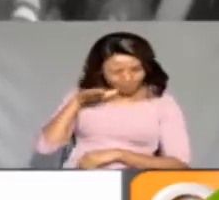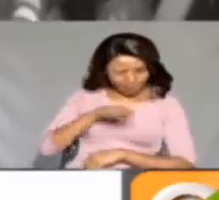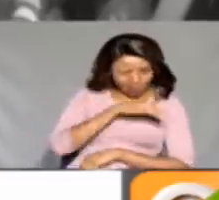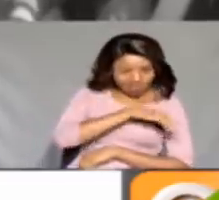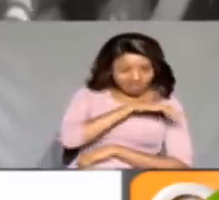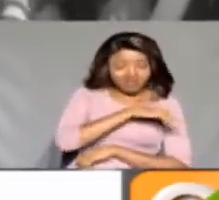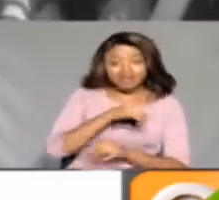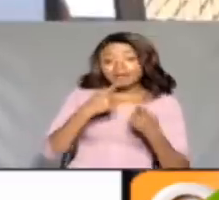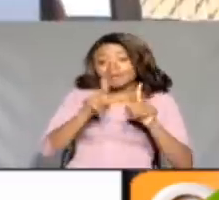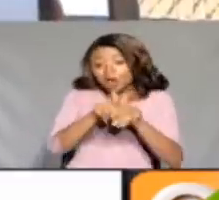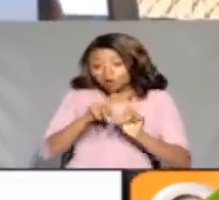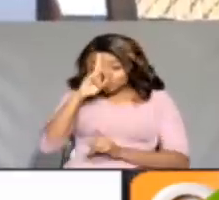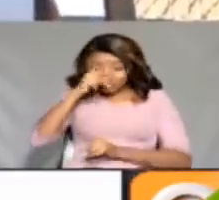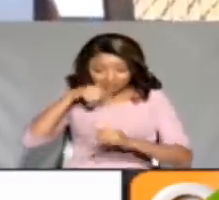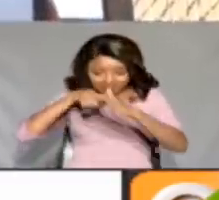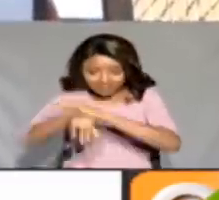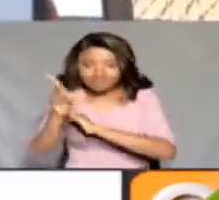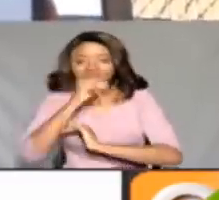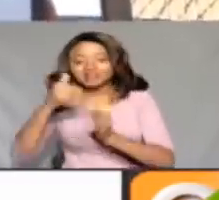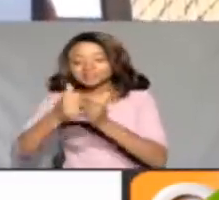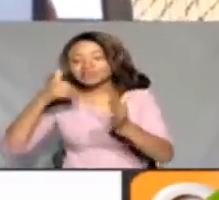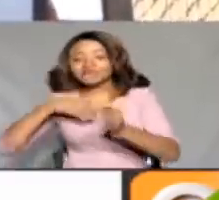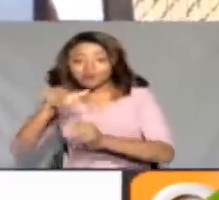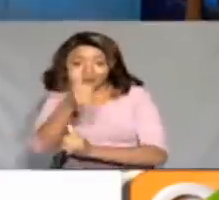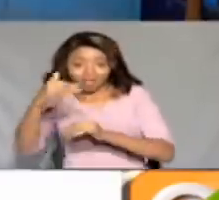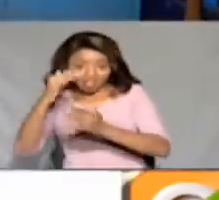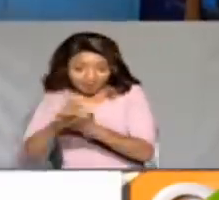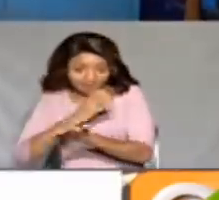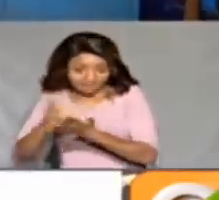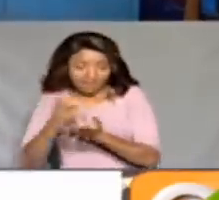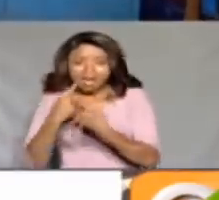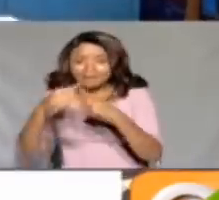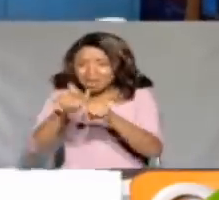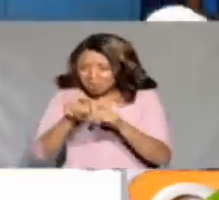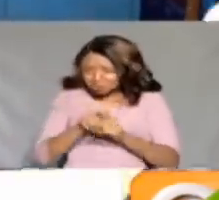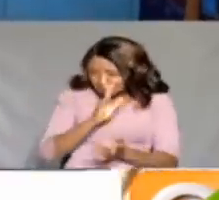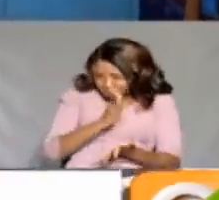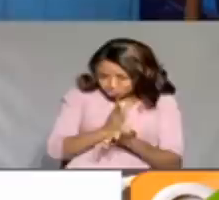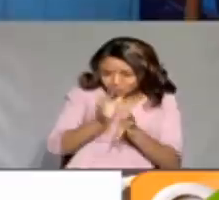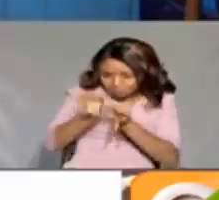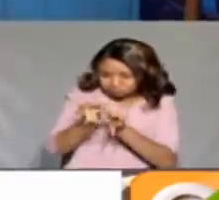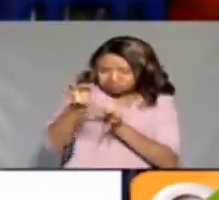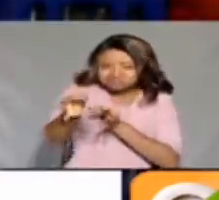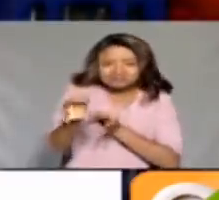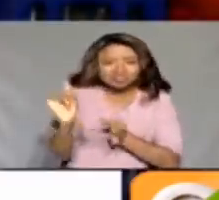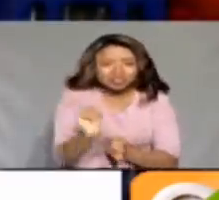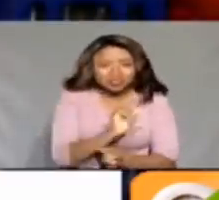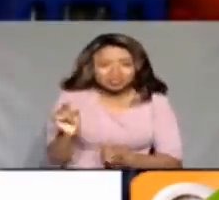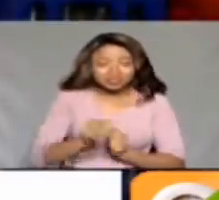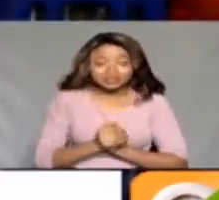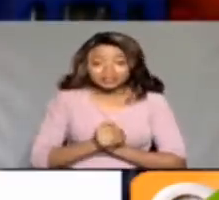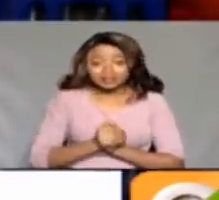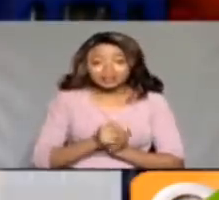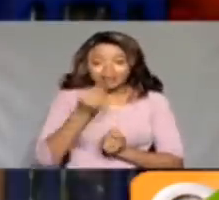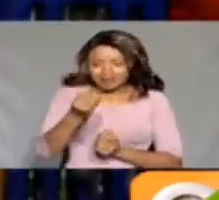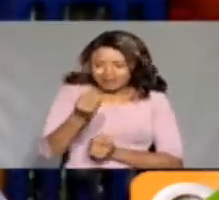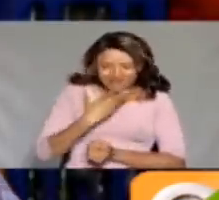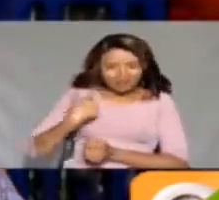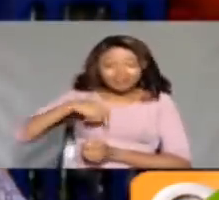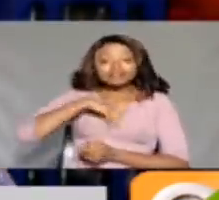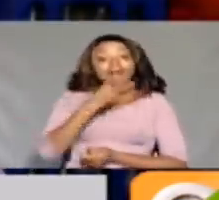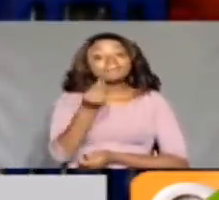the officers had raided another bar earlier on, the Spiders bar, just a few kilometers away. Wakatuitisha iko wapi pesa